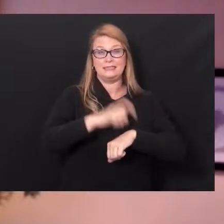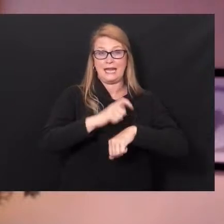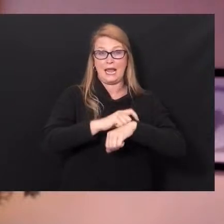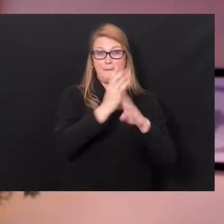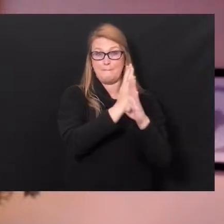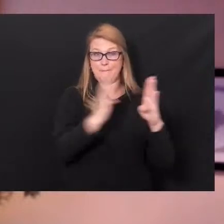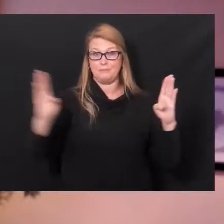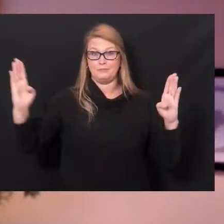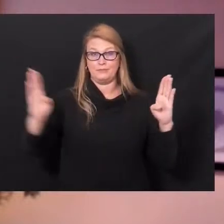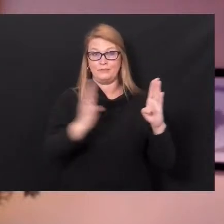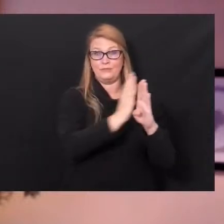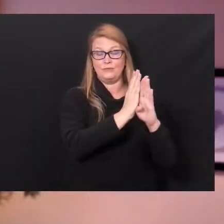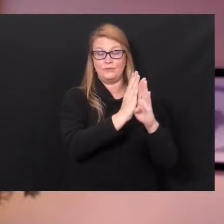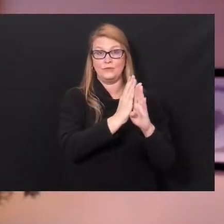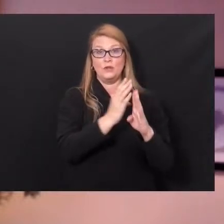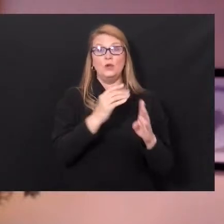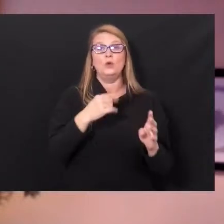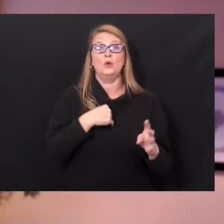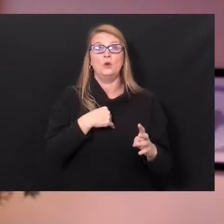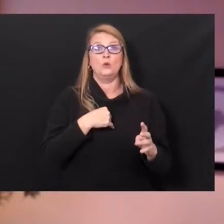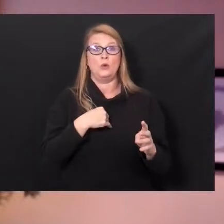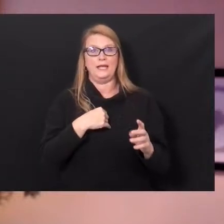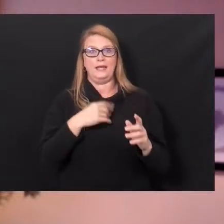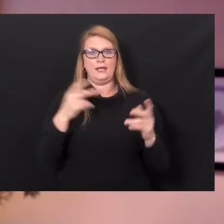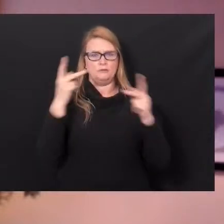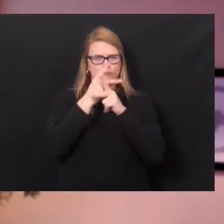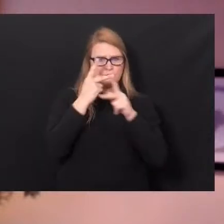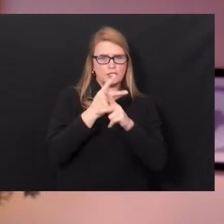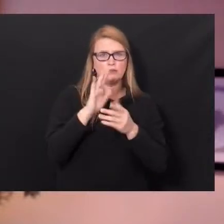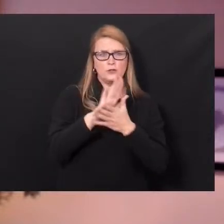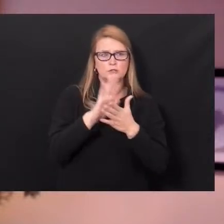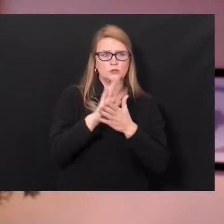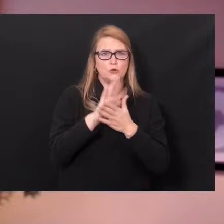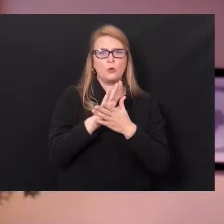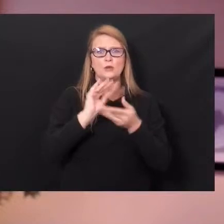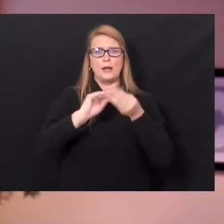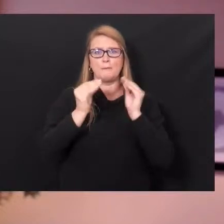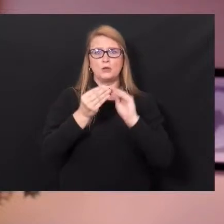metric, these schools, every single day, and we're not seeing